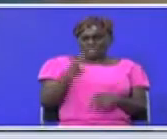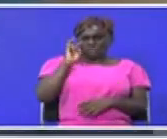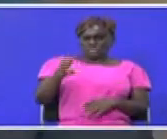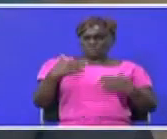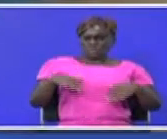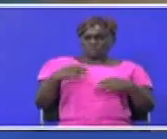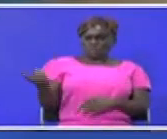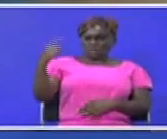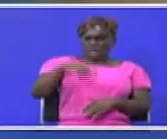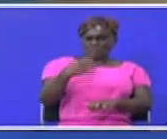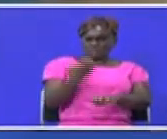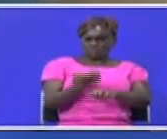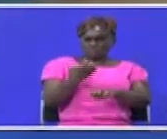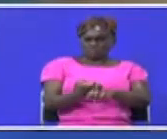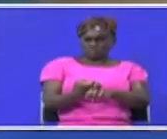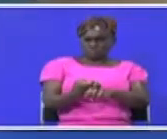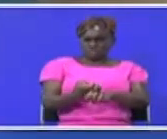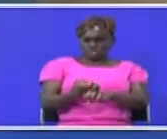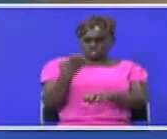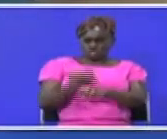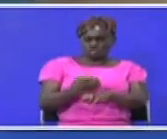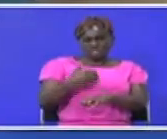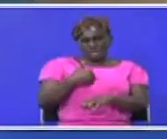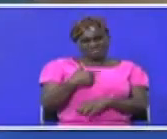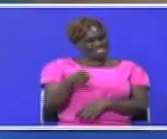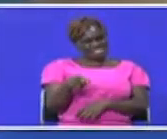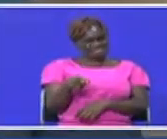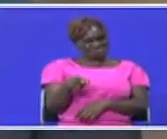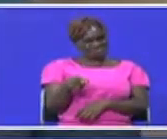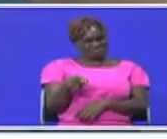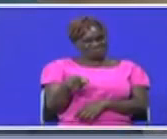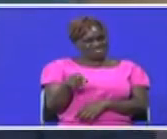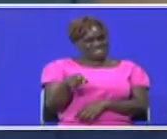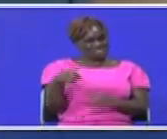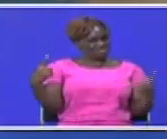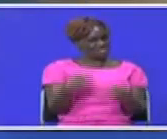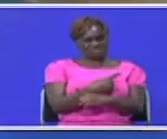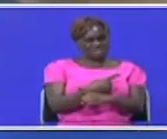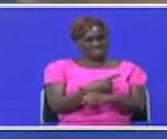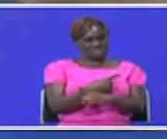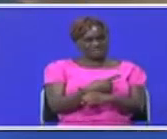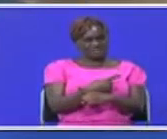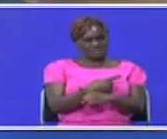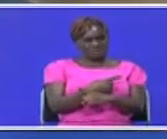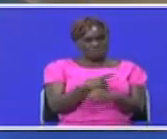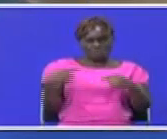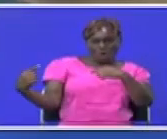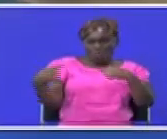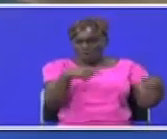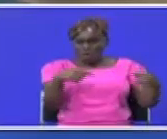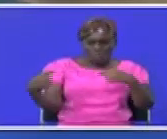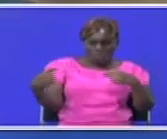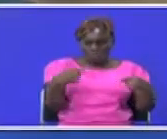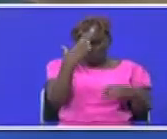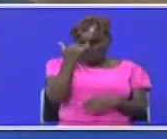people coming with sling, machetes, stones, that's what somebody is coming for, is prepared for war, for prepared for